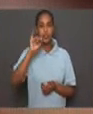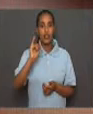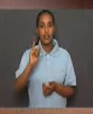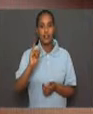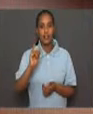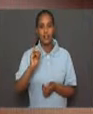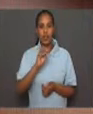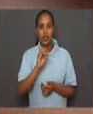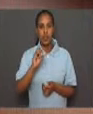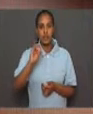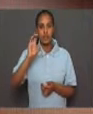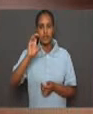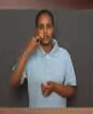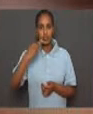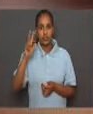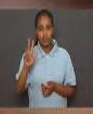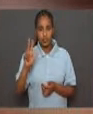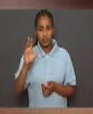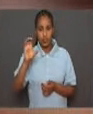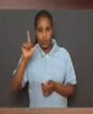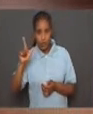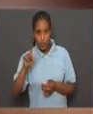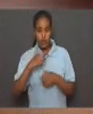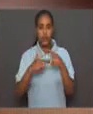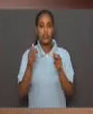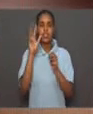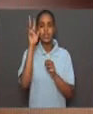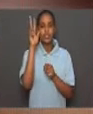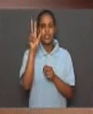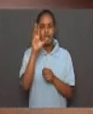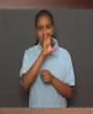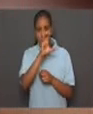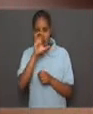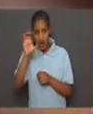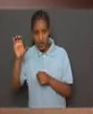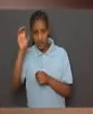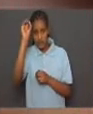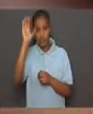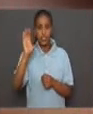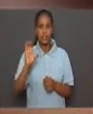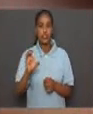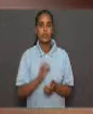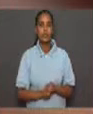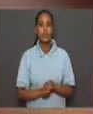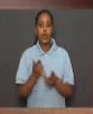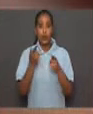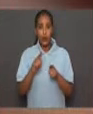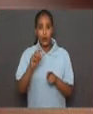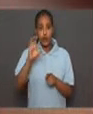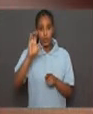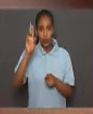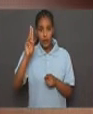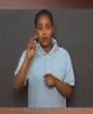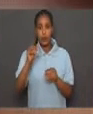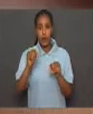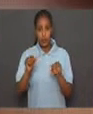Silicon and methyl chloride react at 300 degrees Celsius when copper